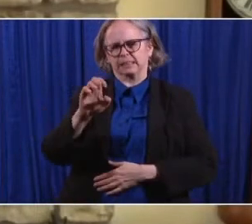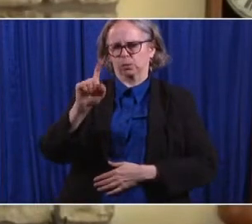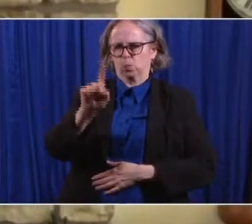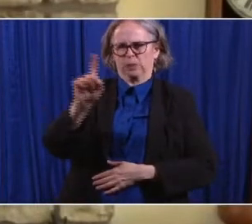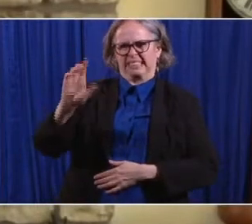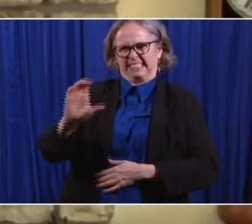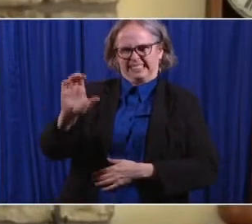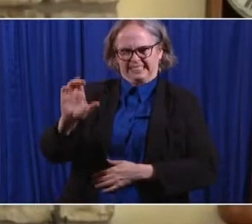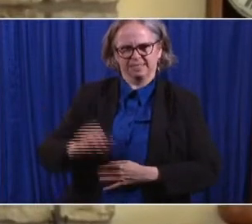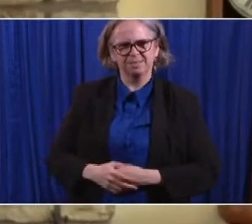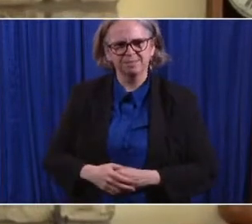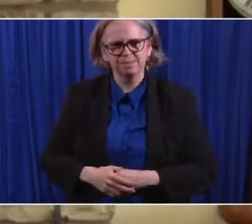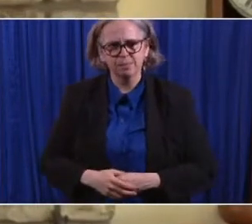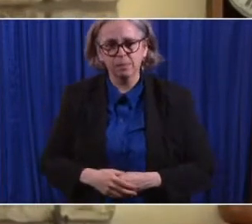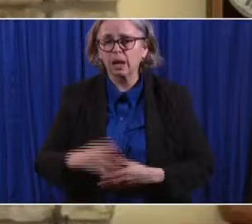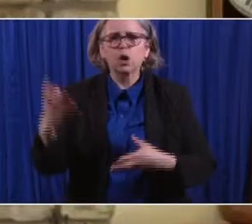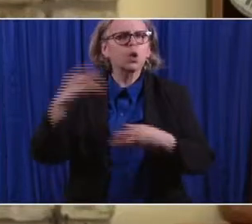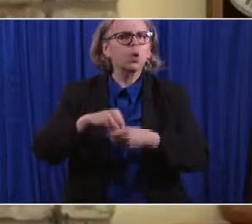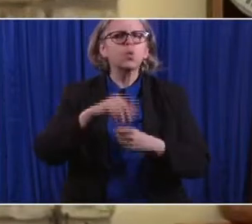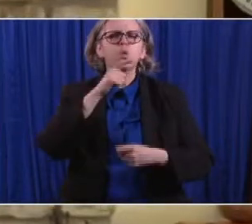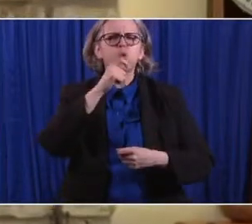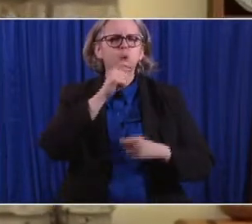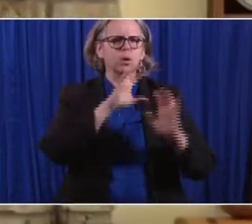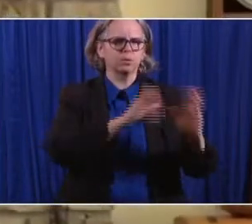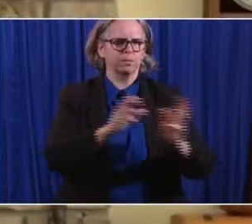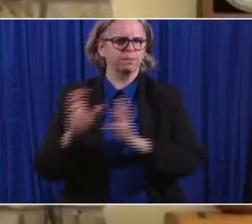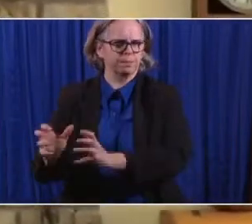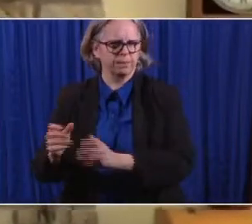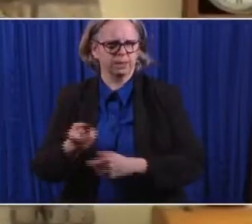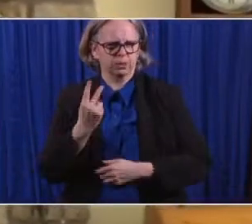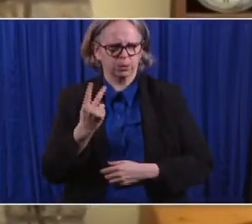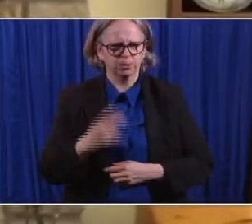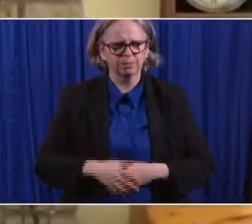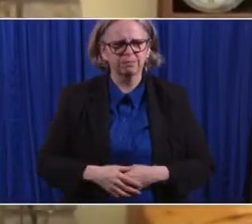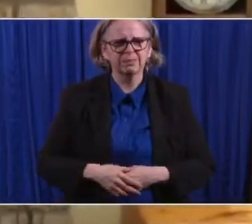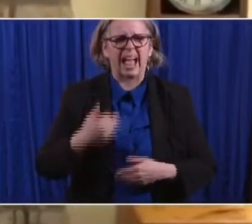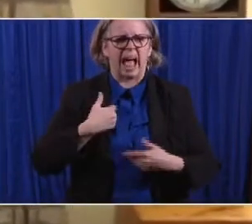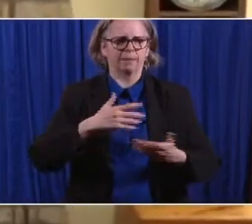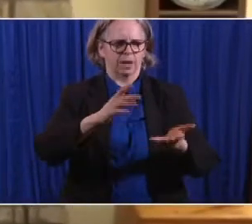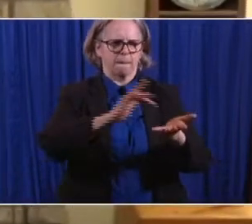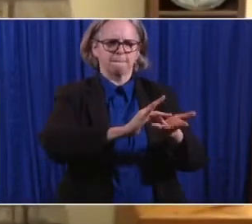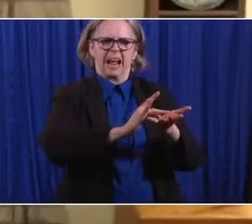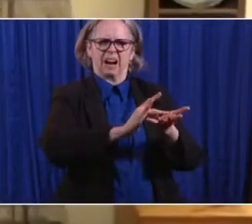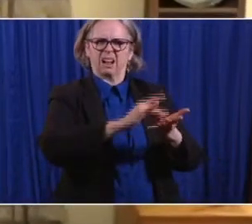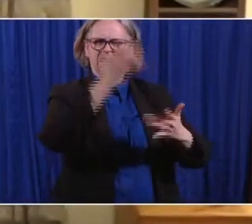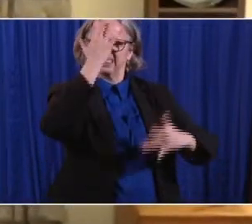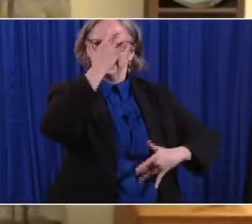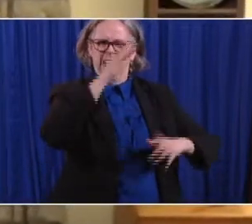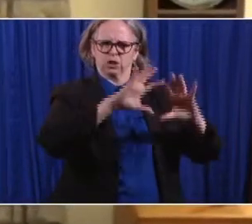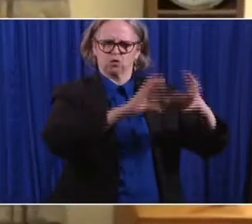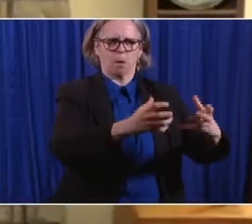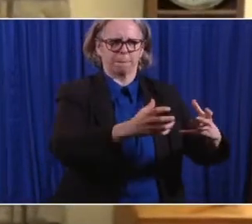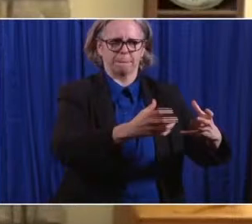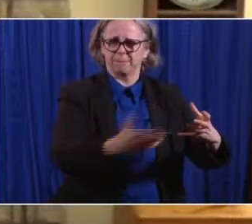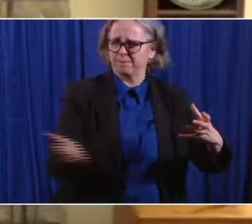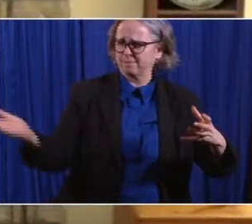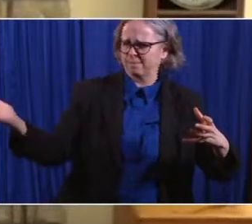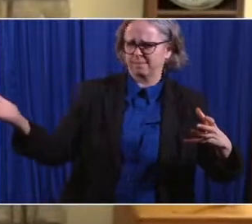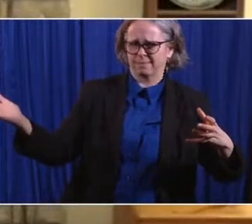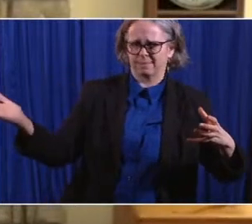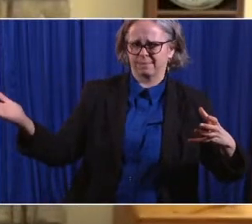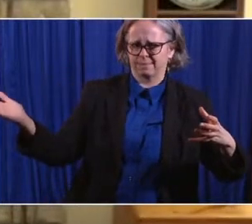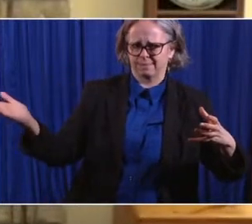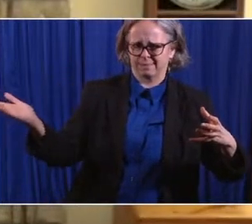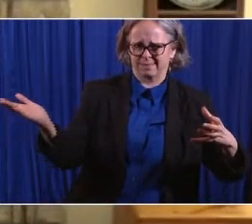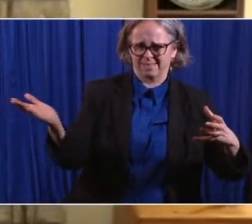Individuals who have additional medical conditions that may increase a person's risk of severe illness and death from